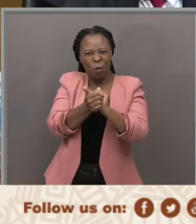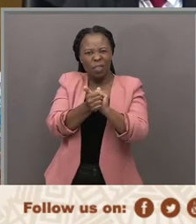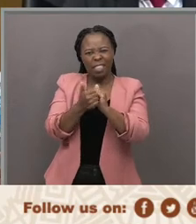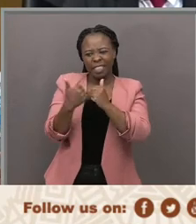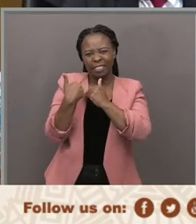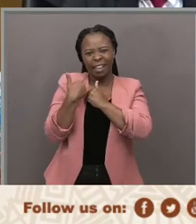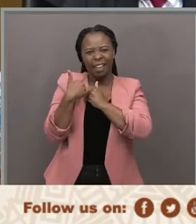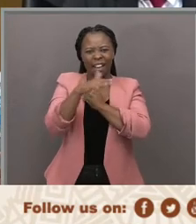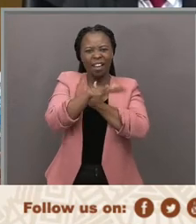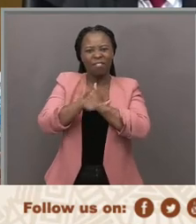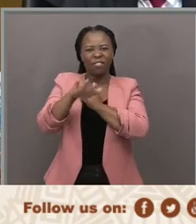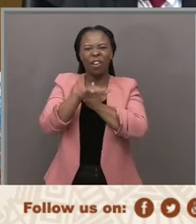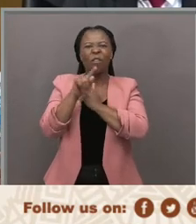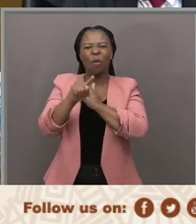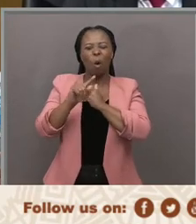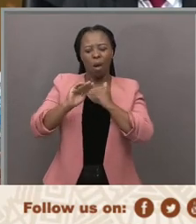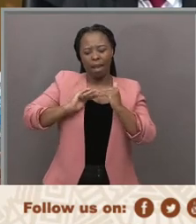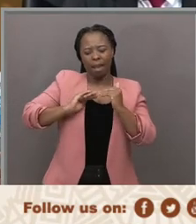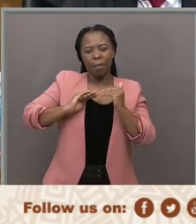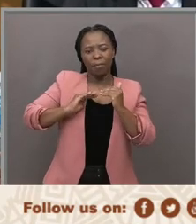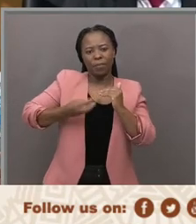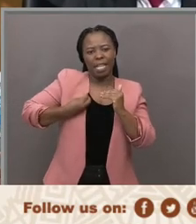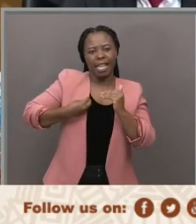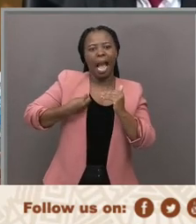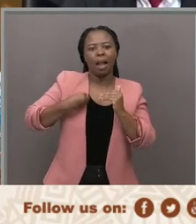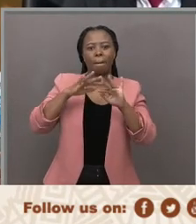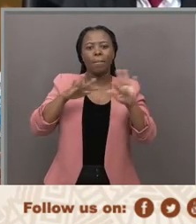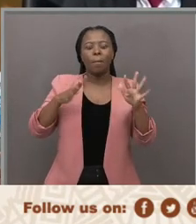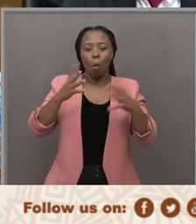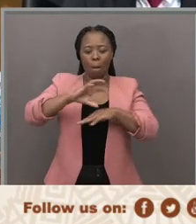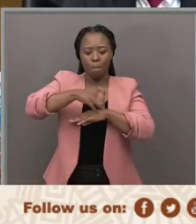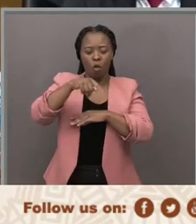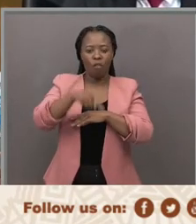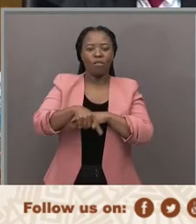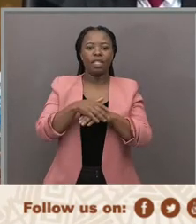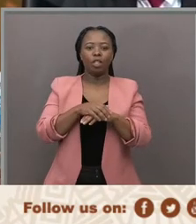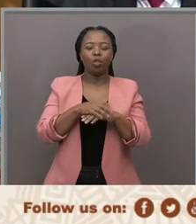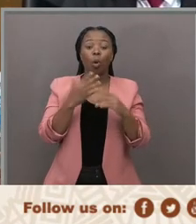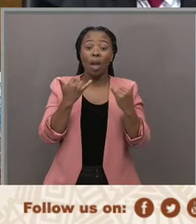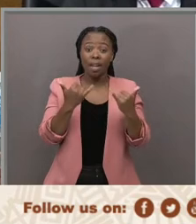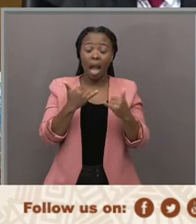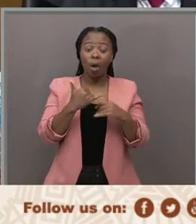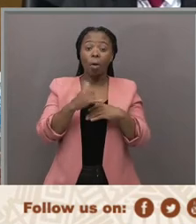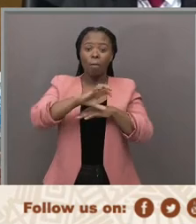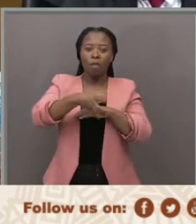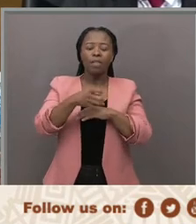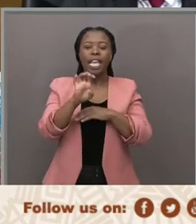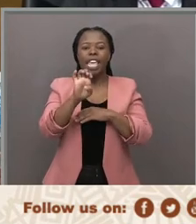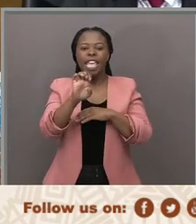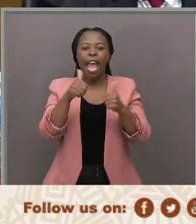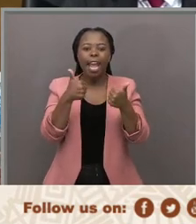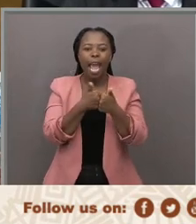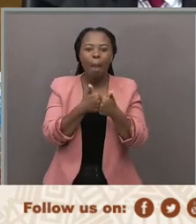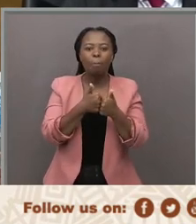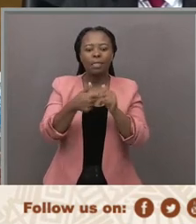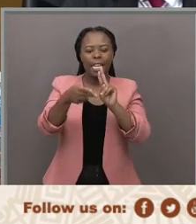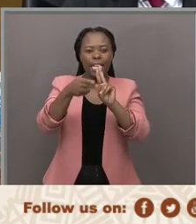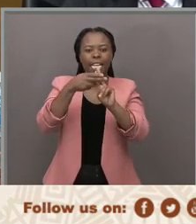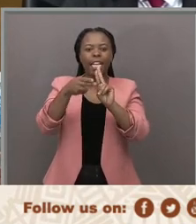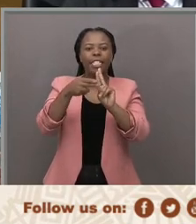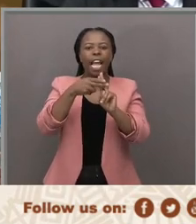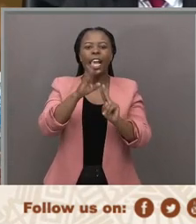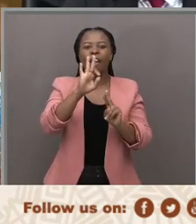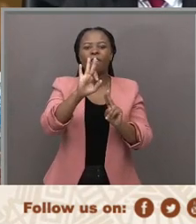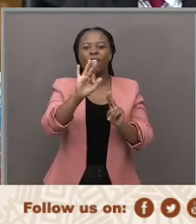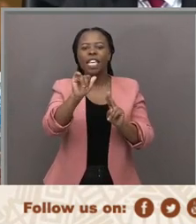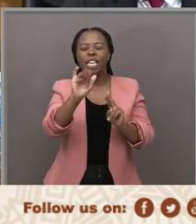in our province. So the department just hosted Gau 5 e-games, hashtag FIFA